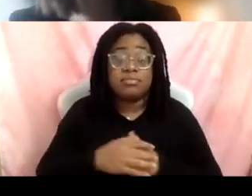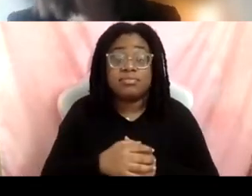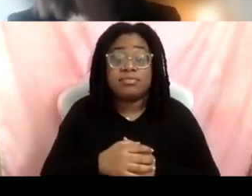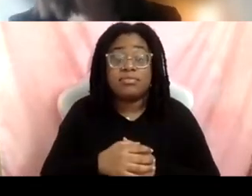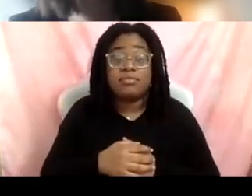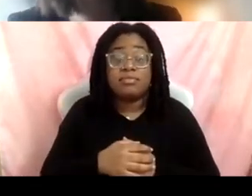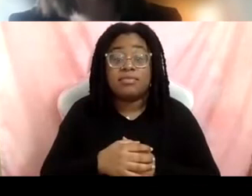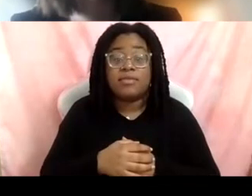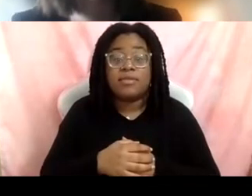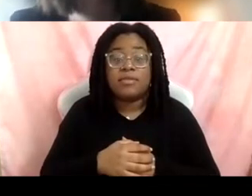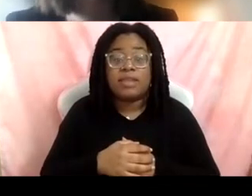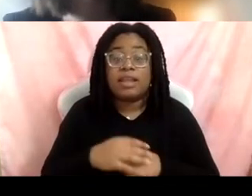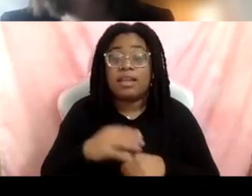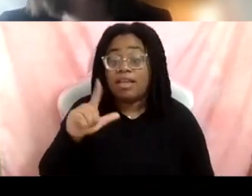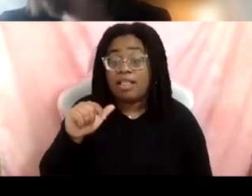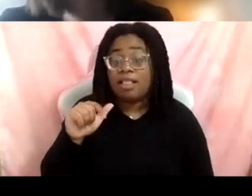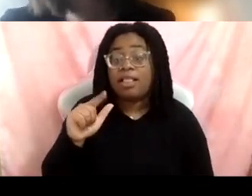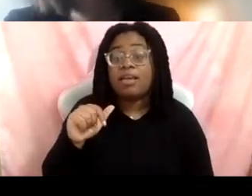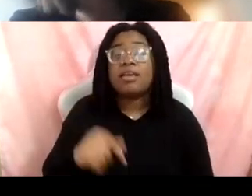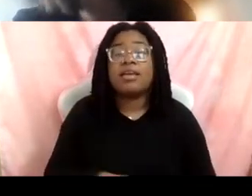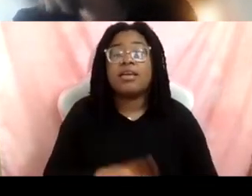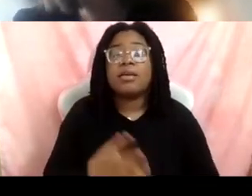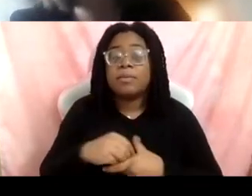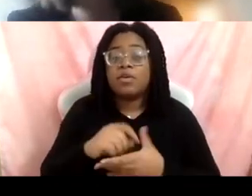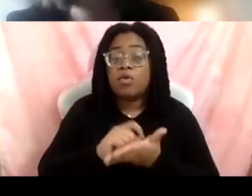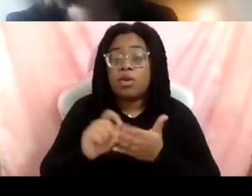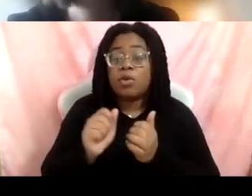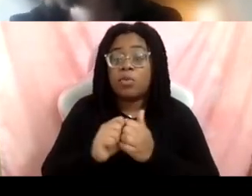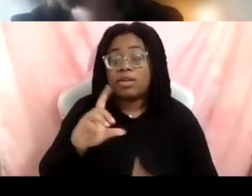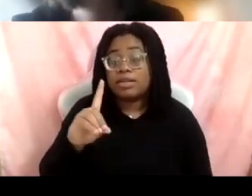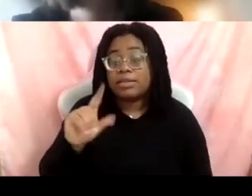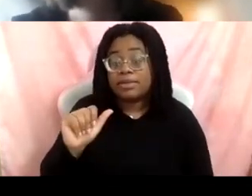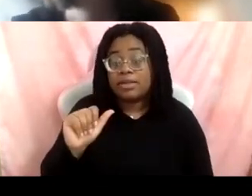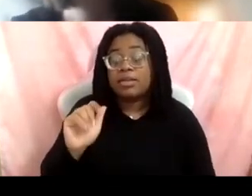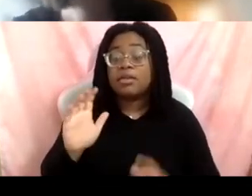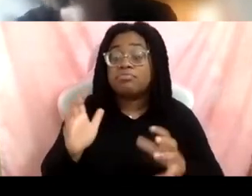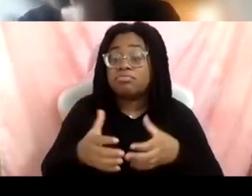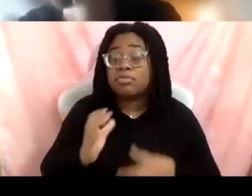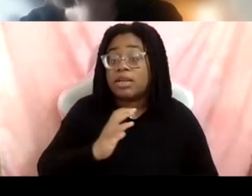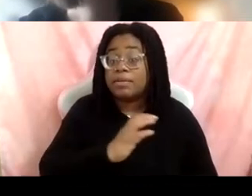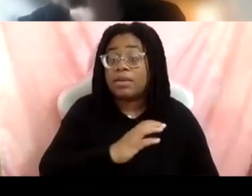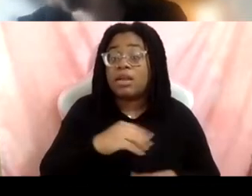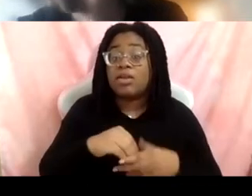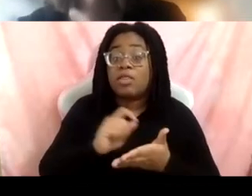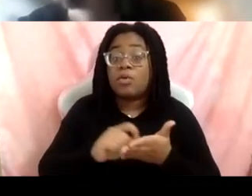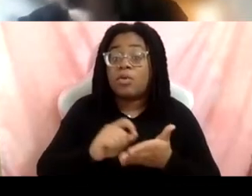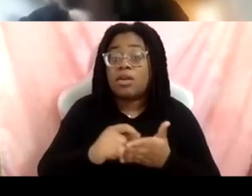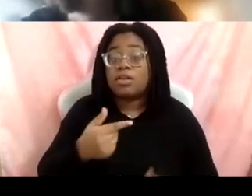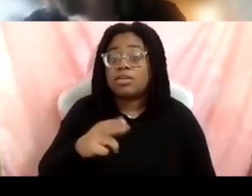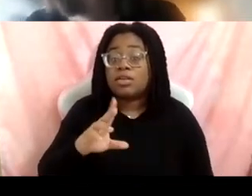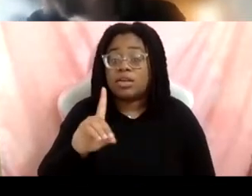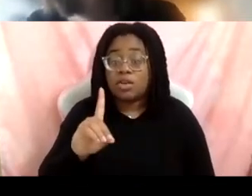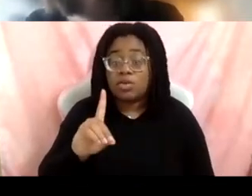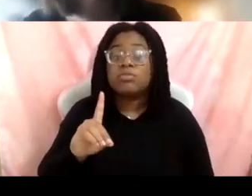here in LA. I'm part of the Writers with Disabilities Committee at the Writers Guild, which I've been